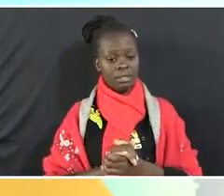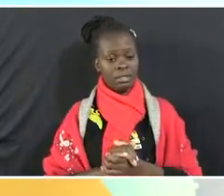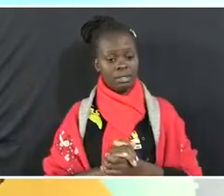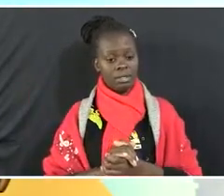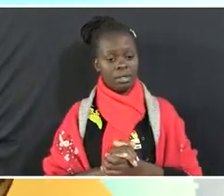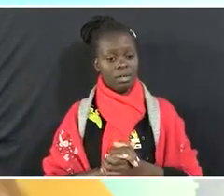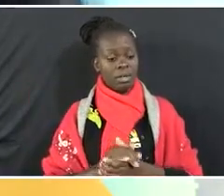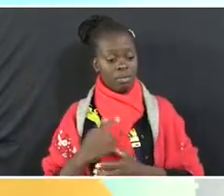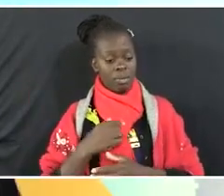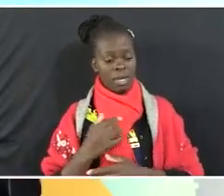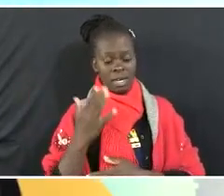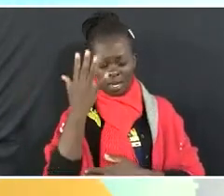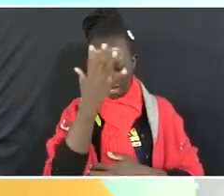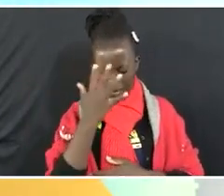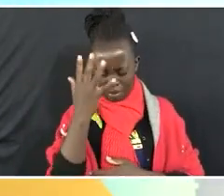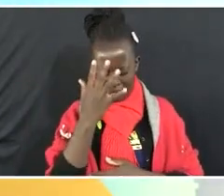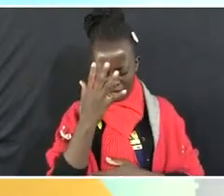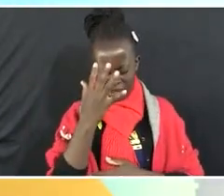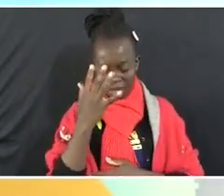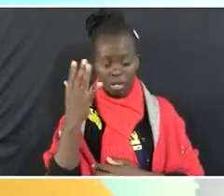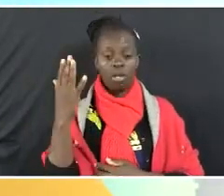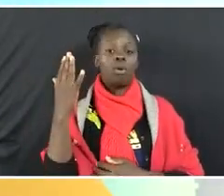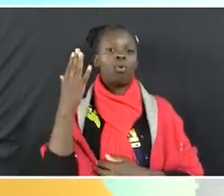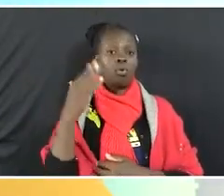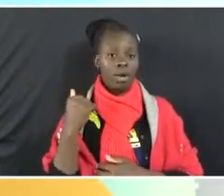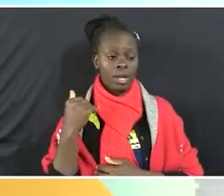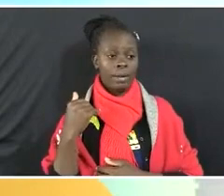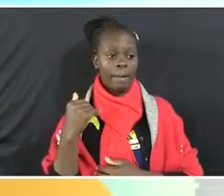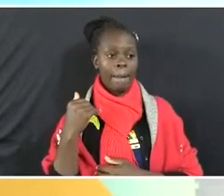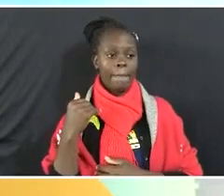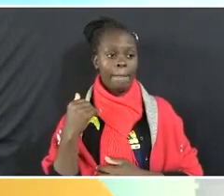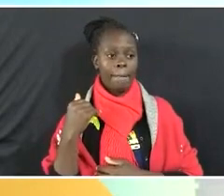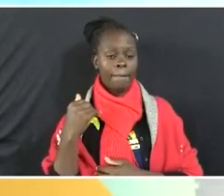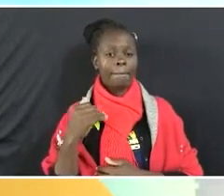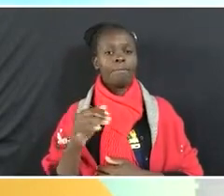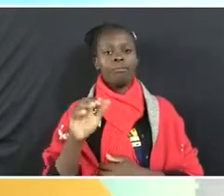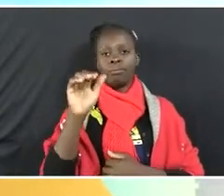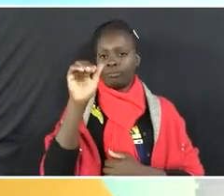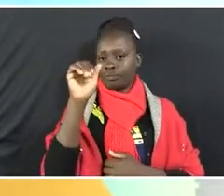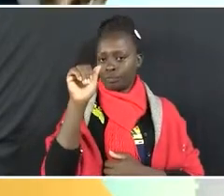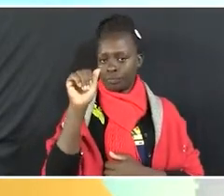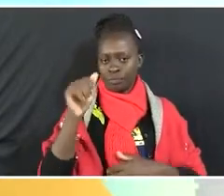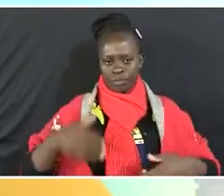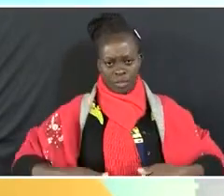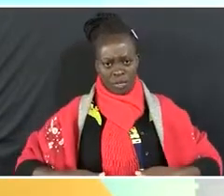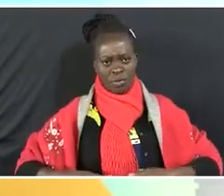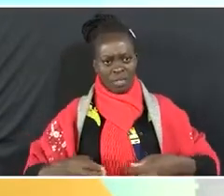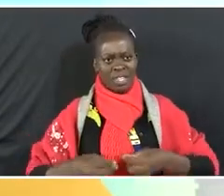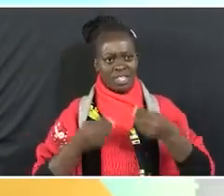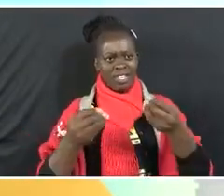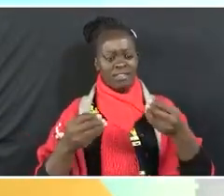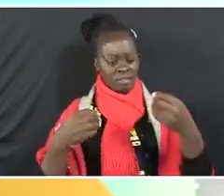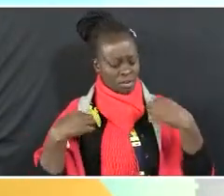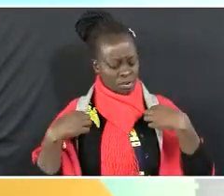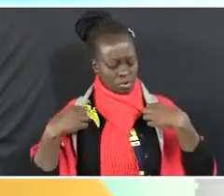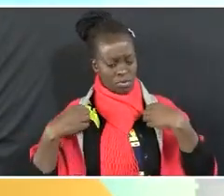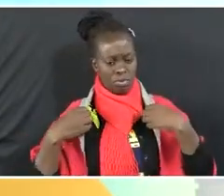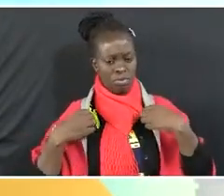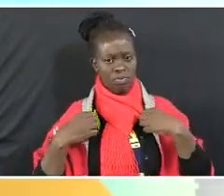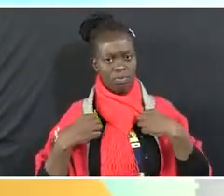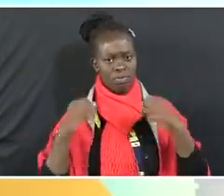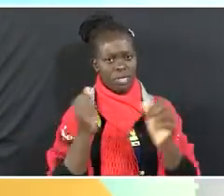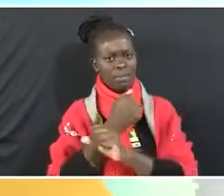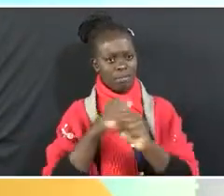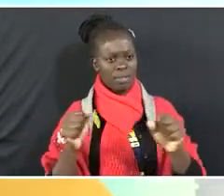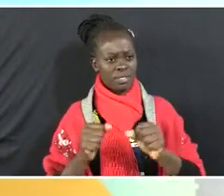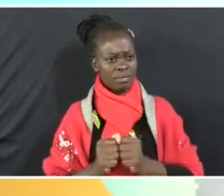week, ambassadors could not be given uniform. Deal gently with these young people. Can